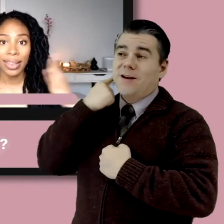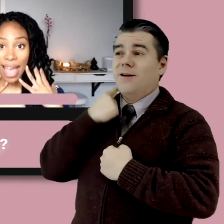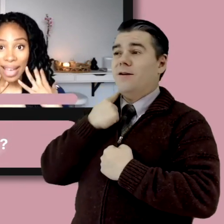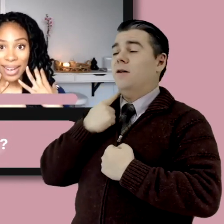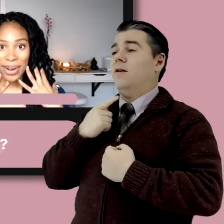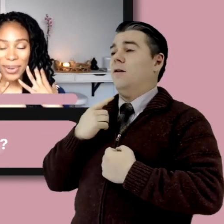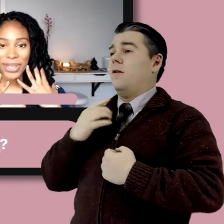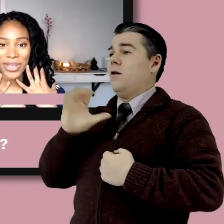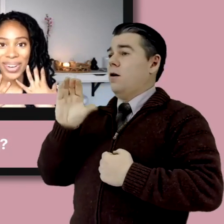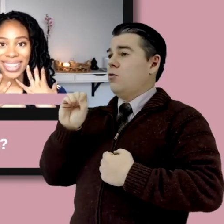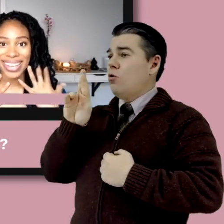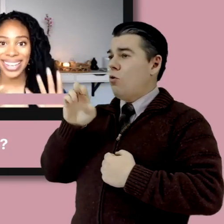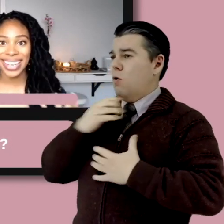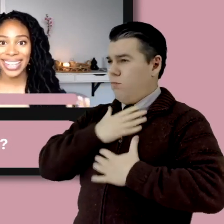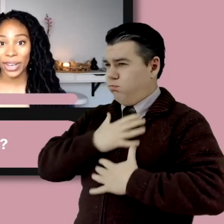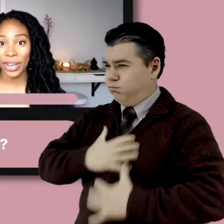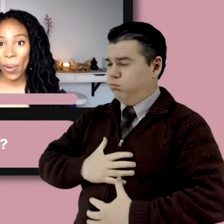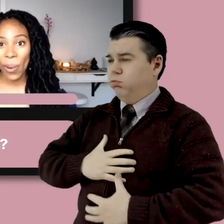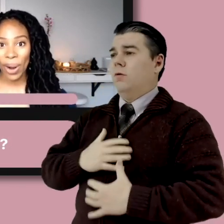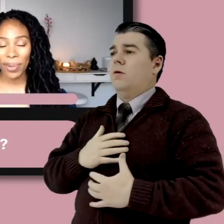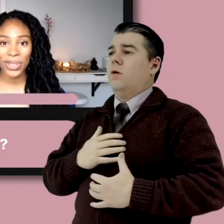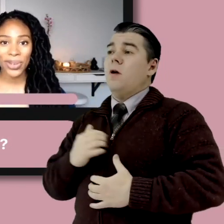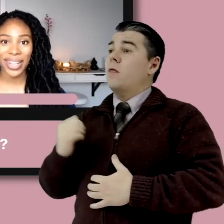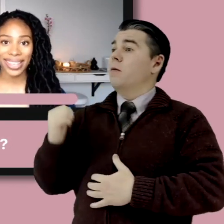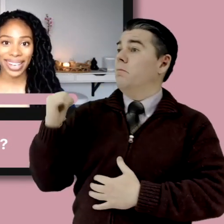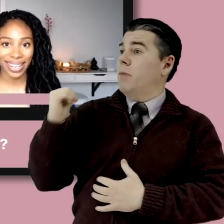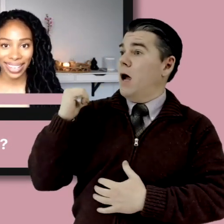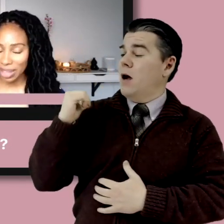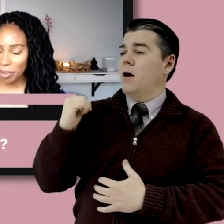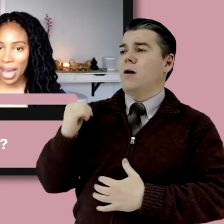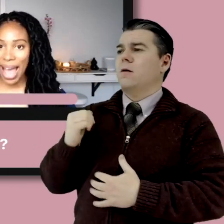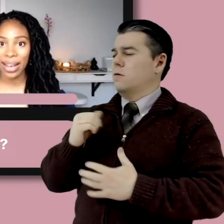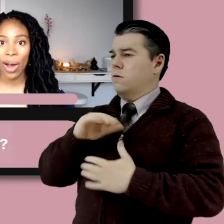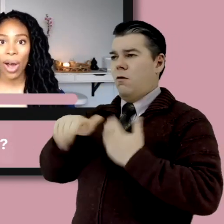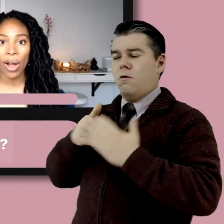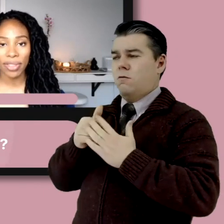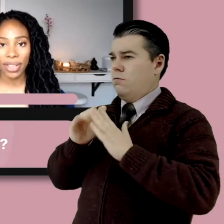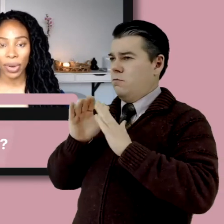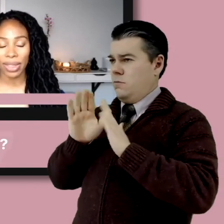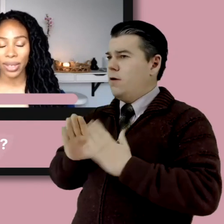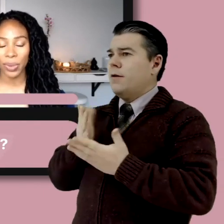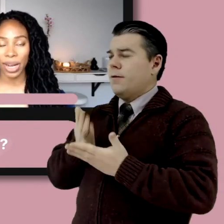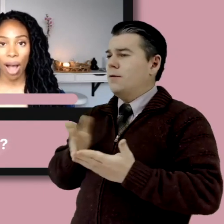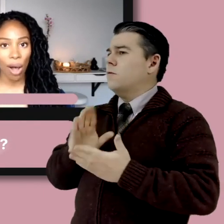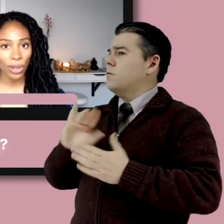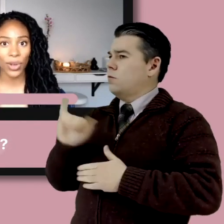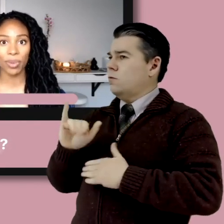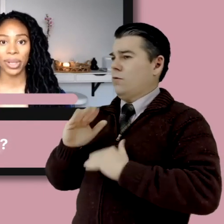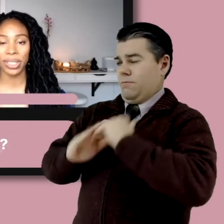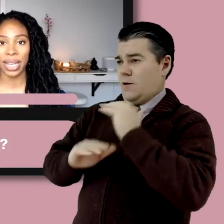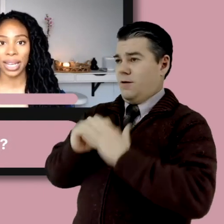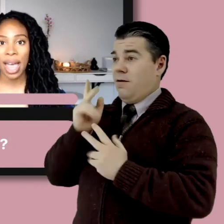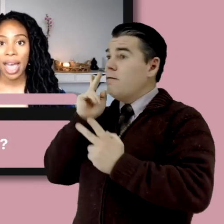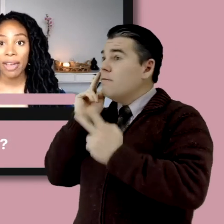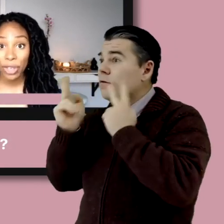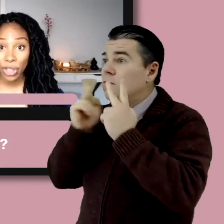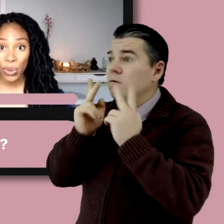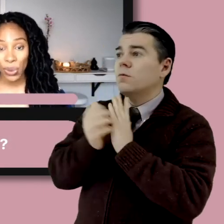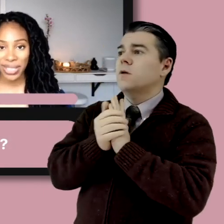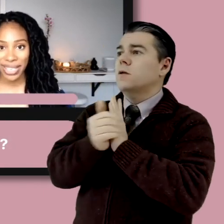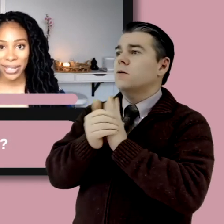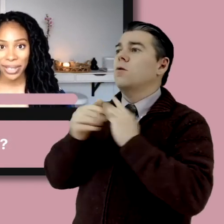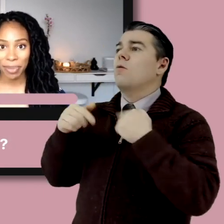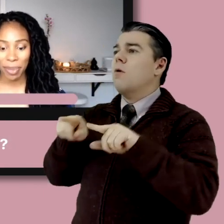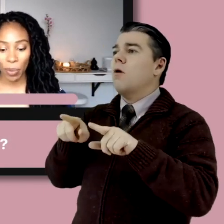the neck, we're strengthening the core, we're strengthening the back, all of these great things. We're also building